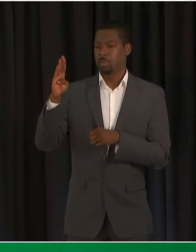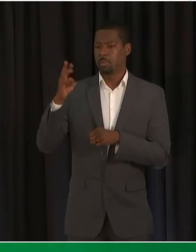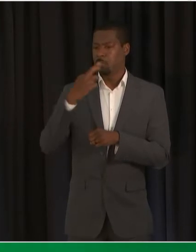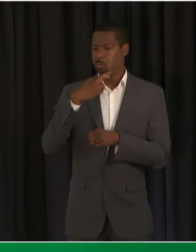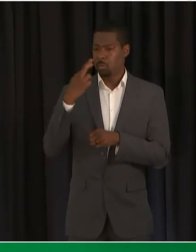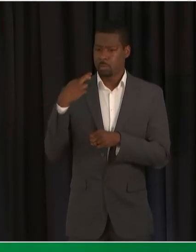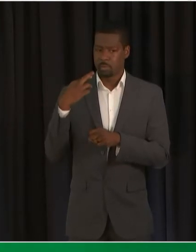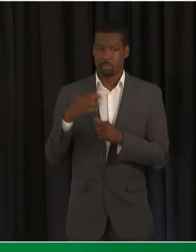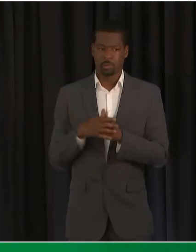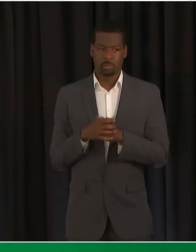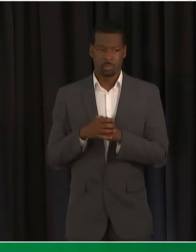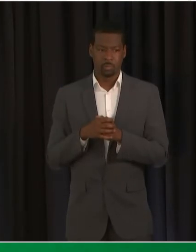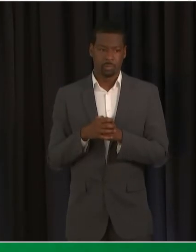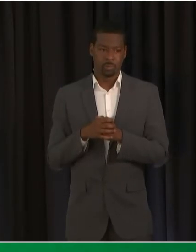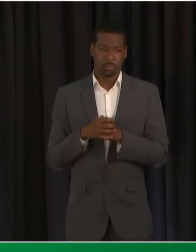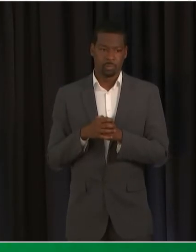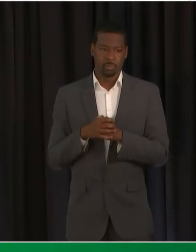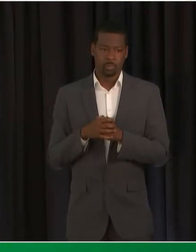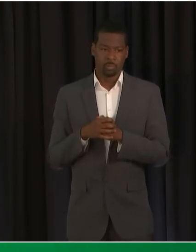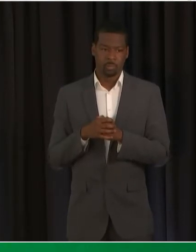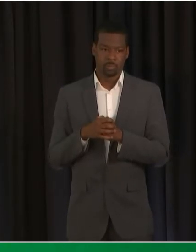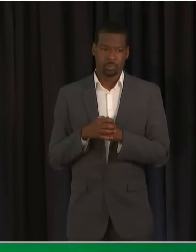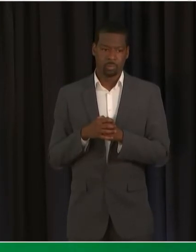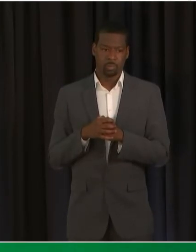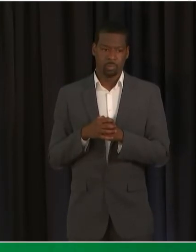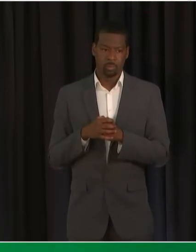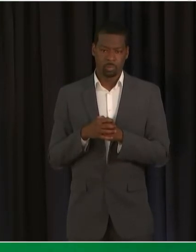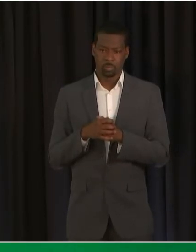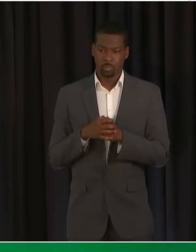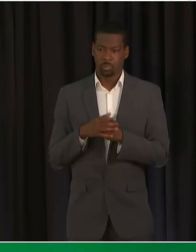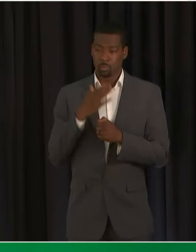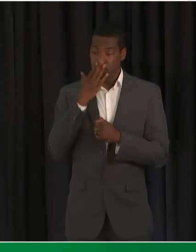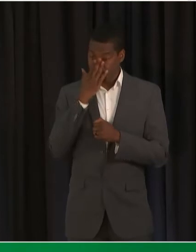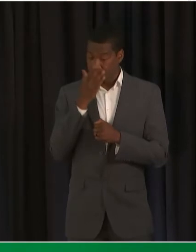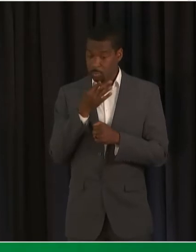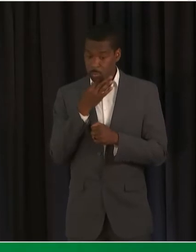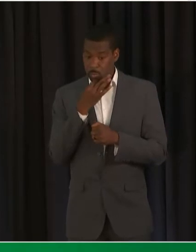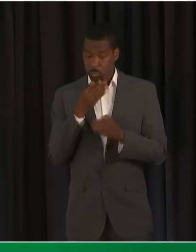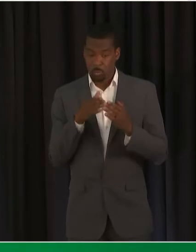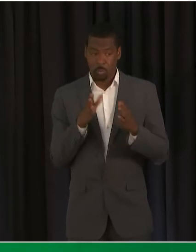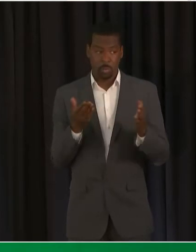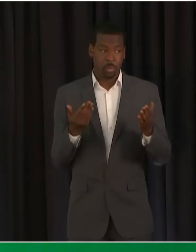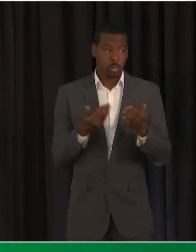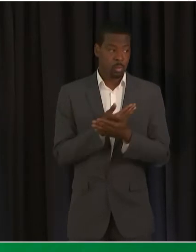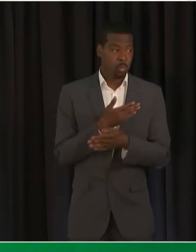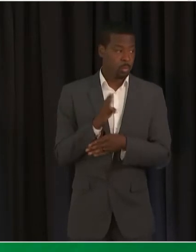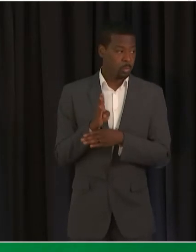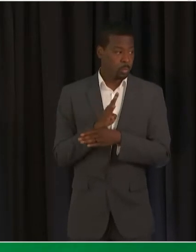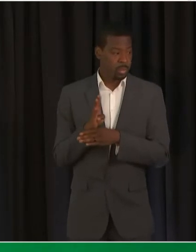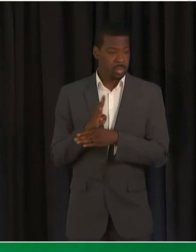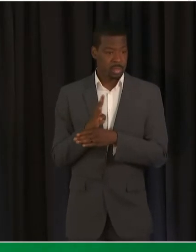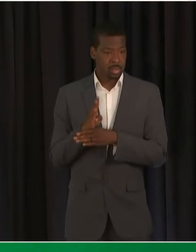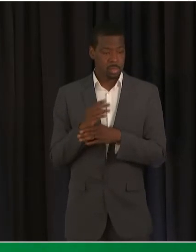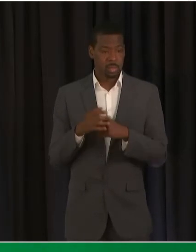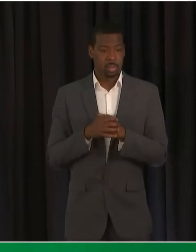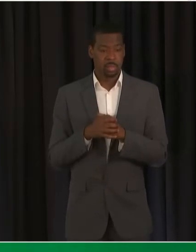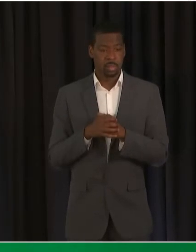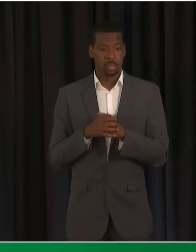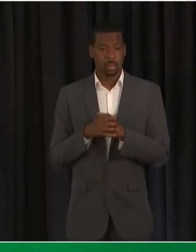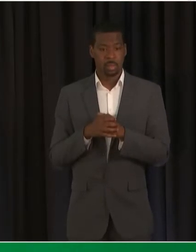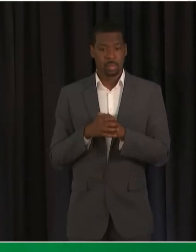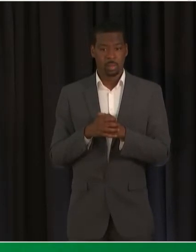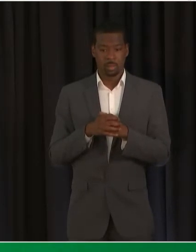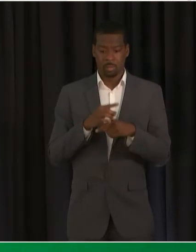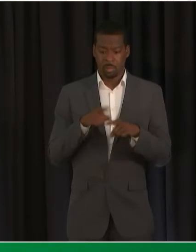Dub, is on the brinks of opening a new business, but also has been able